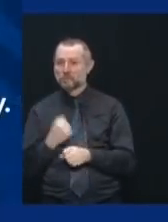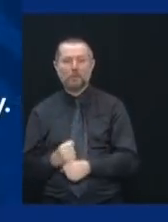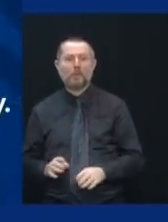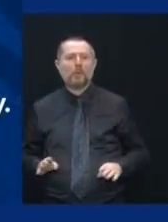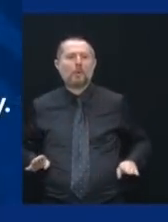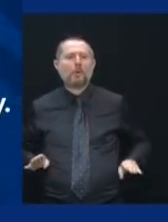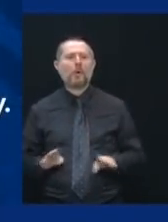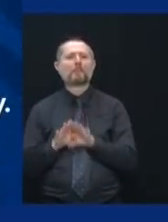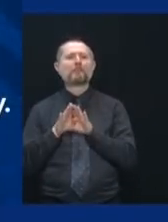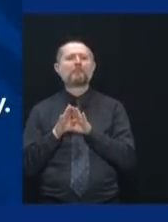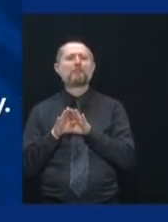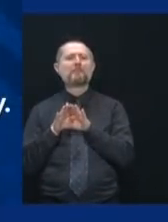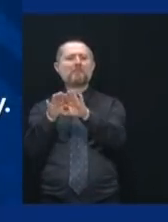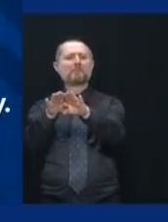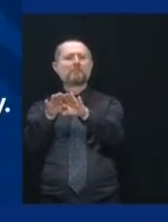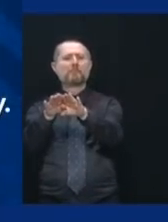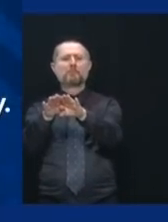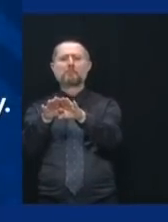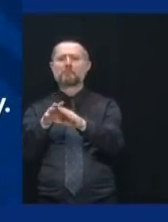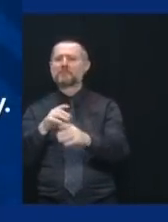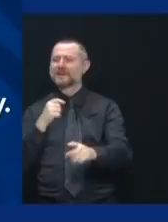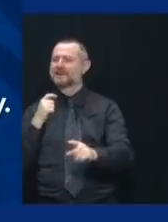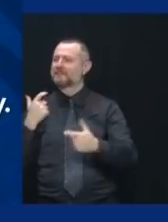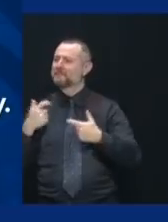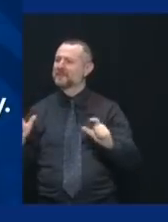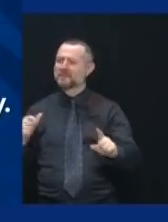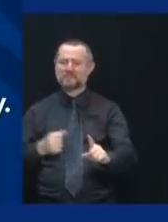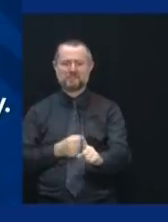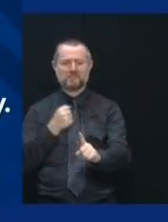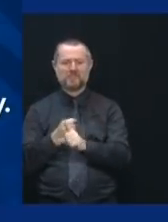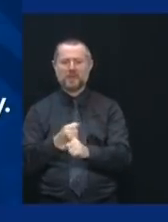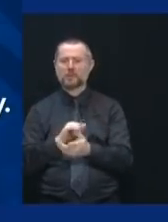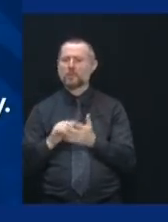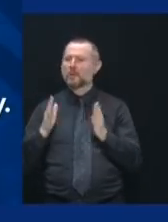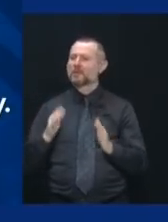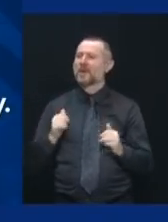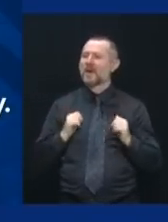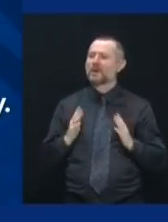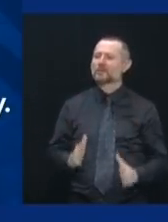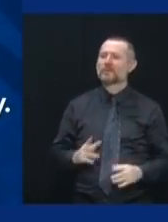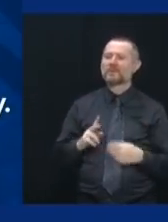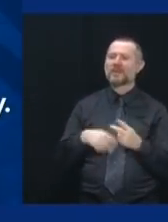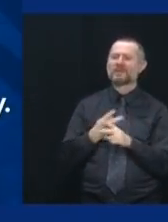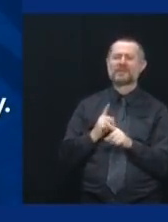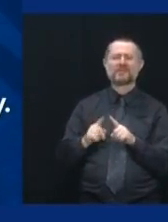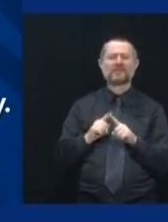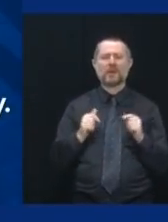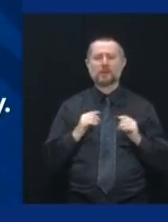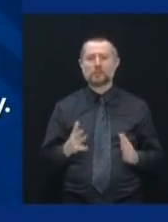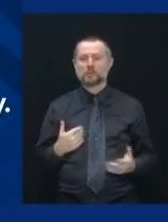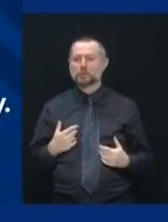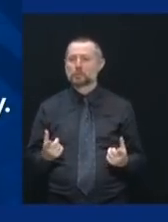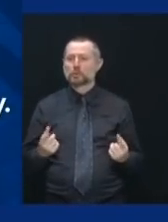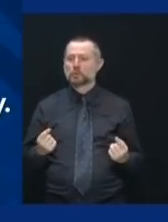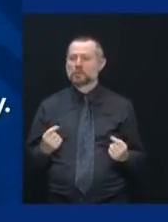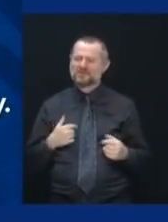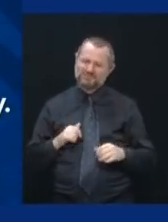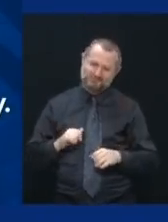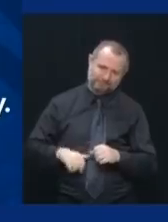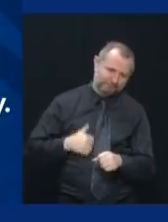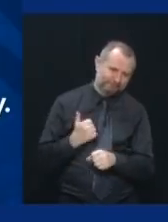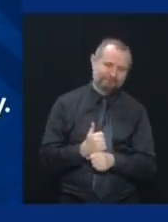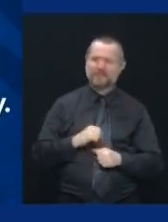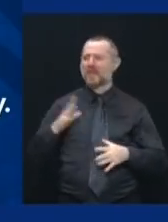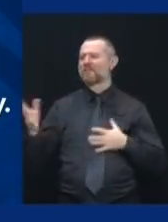toll on workers, actors, performers. We're going to accelerate that